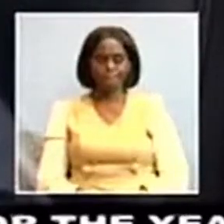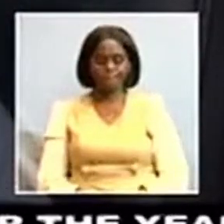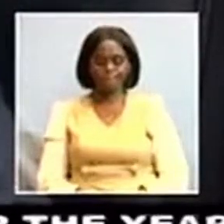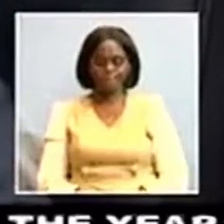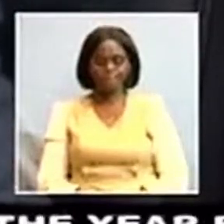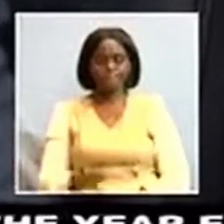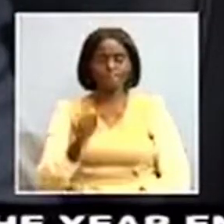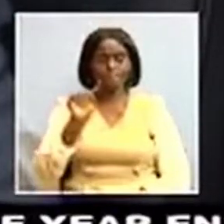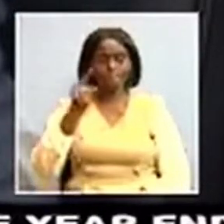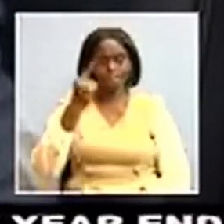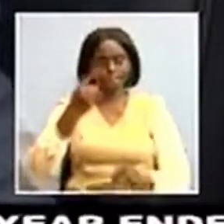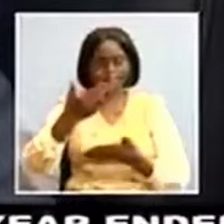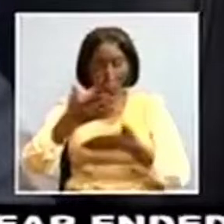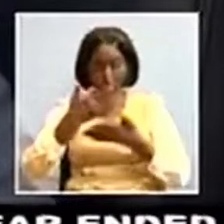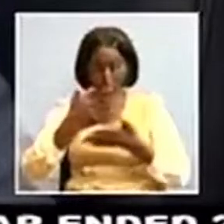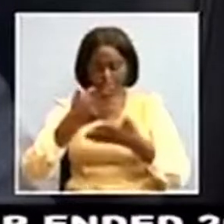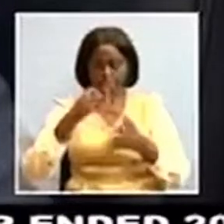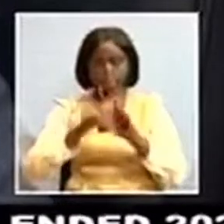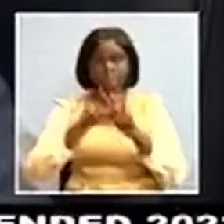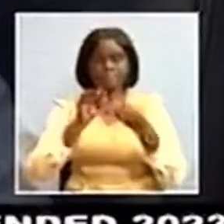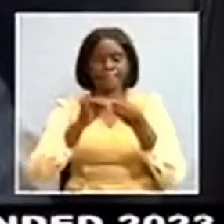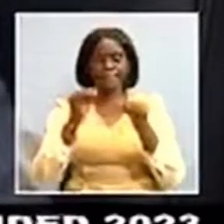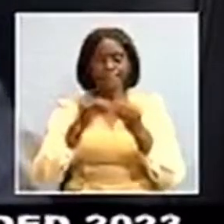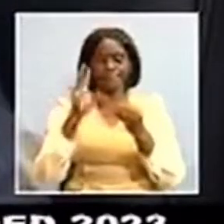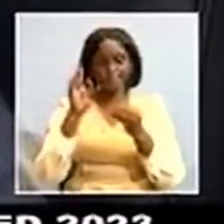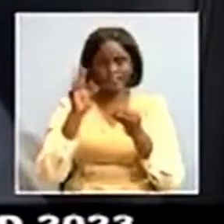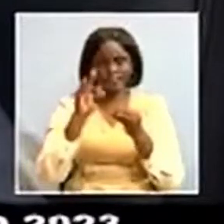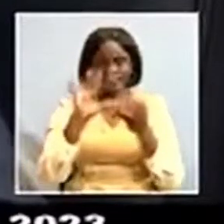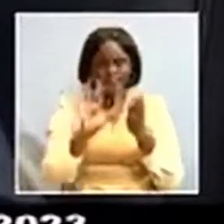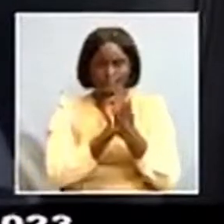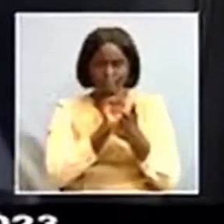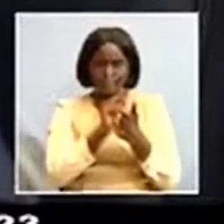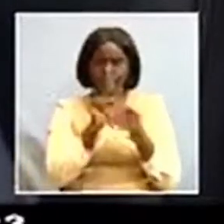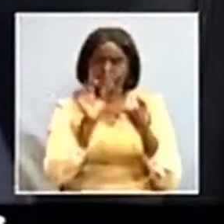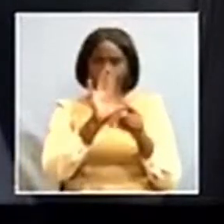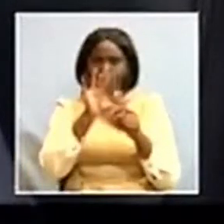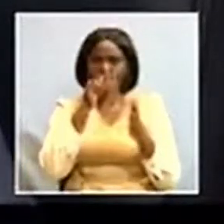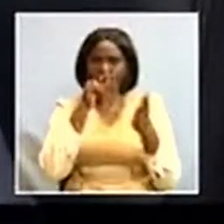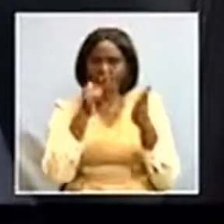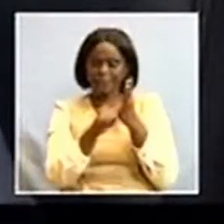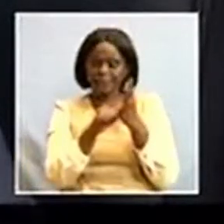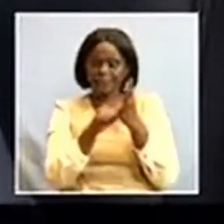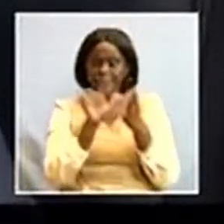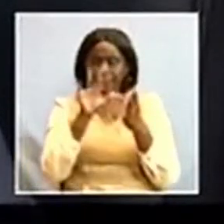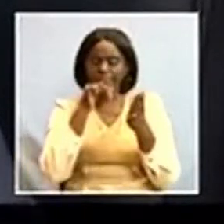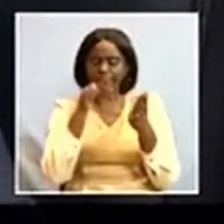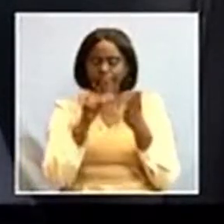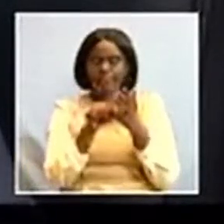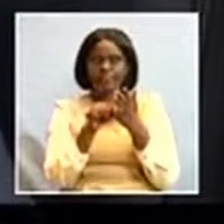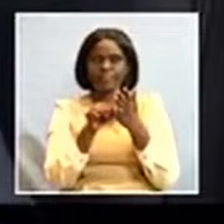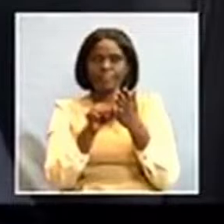The first document here on Appendix 7 is their letter to